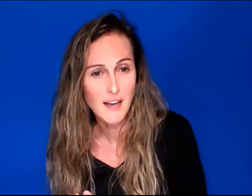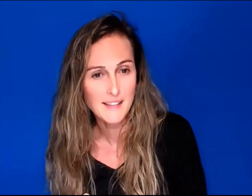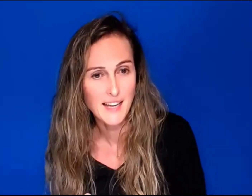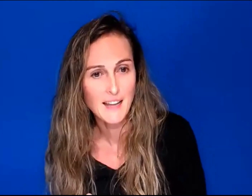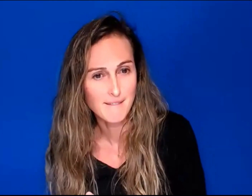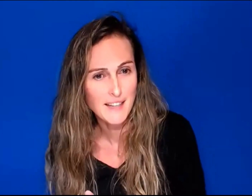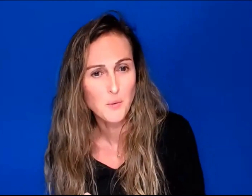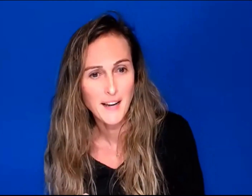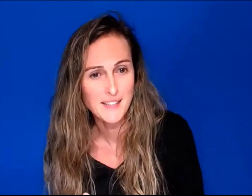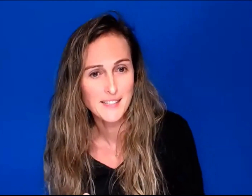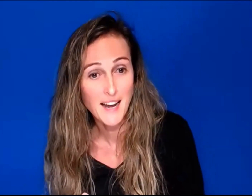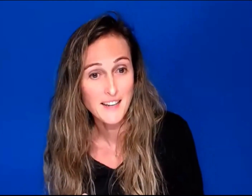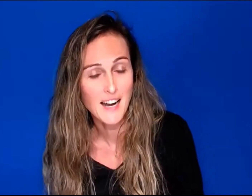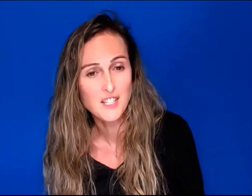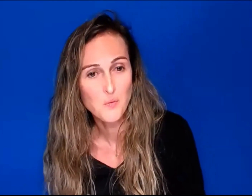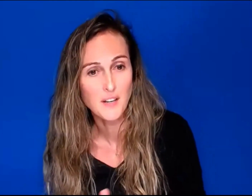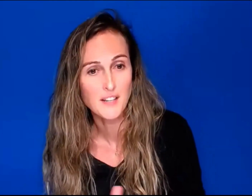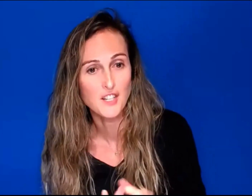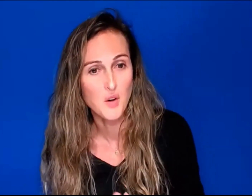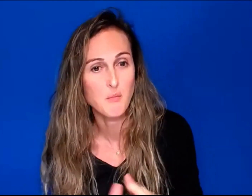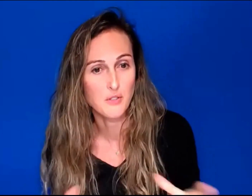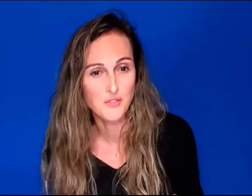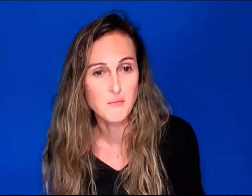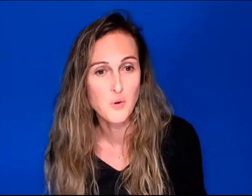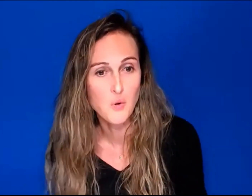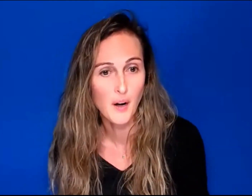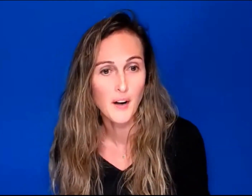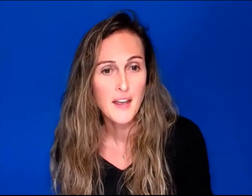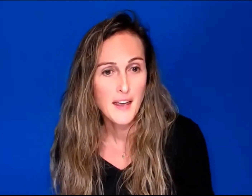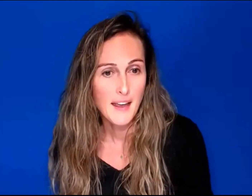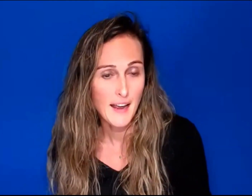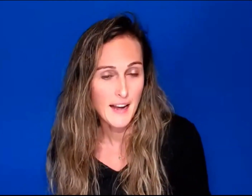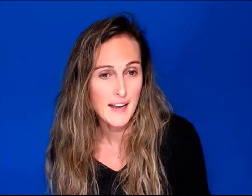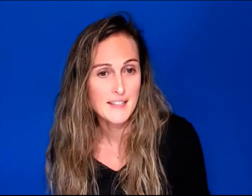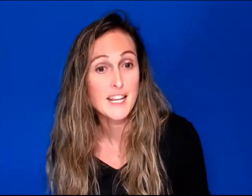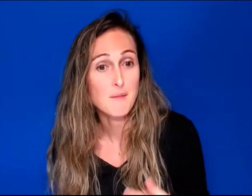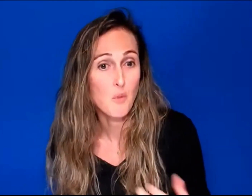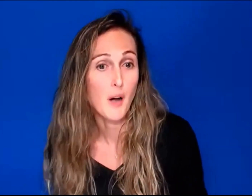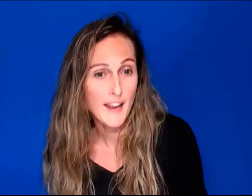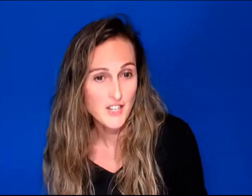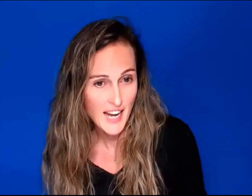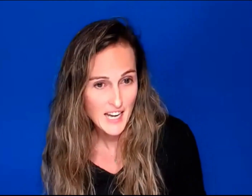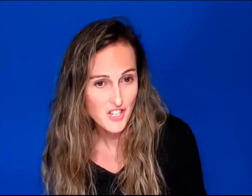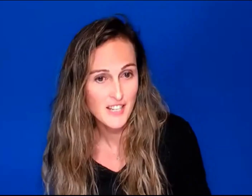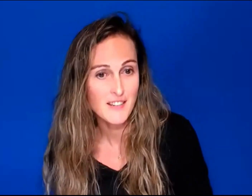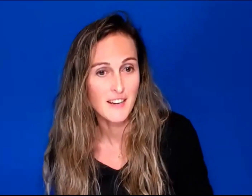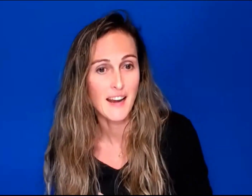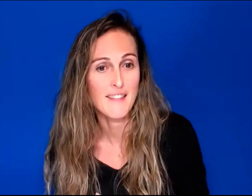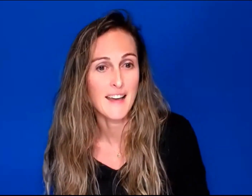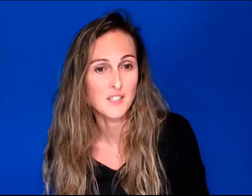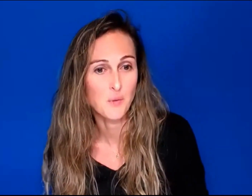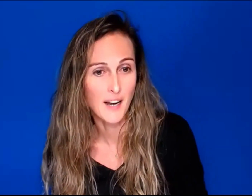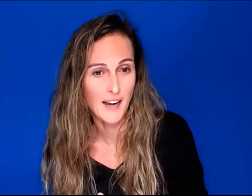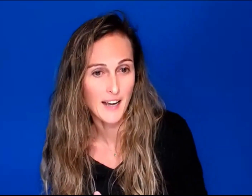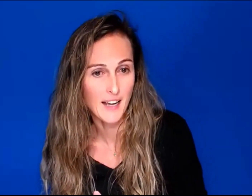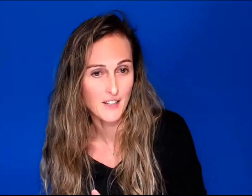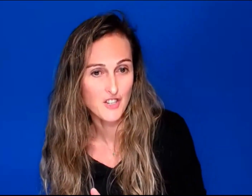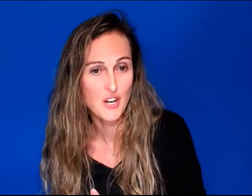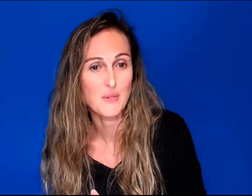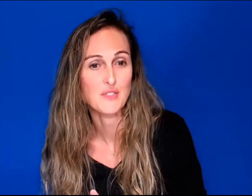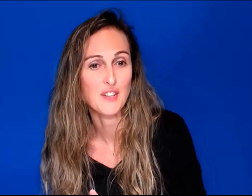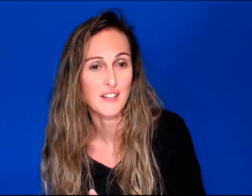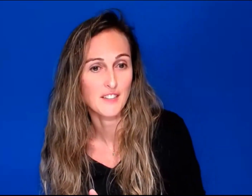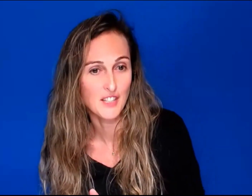me realize that's when I decided I just wanted to go and pursue more and get more education. And that's when